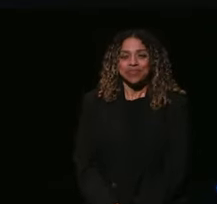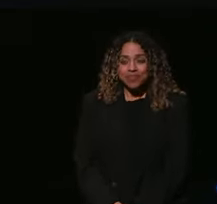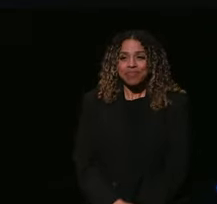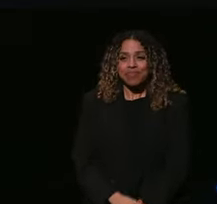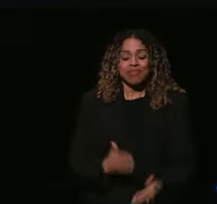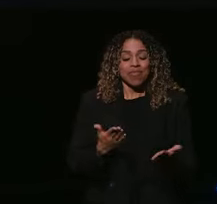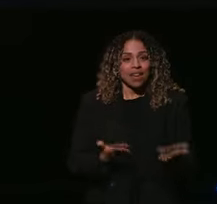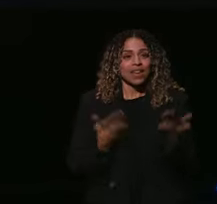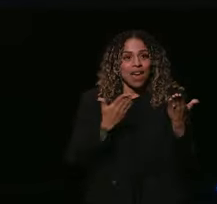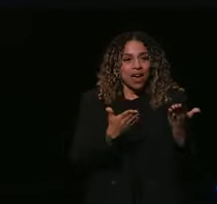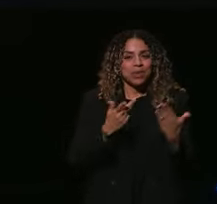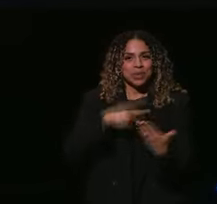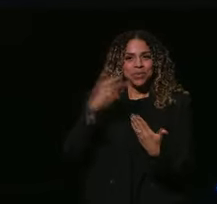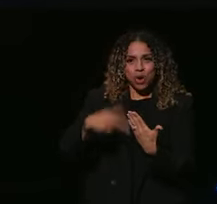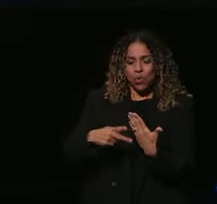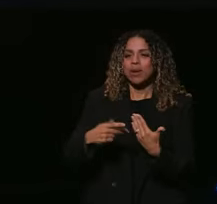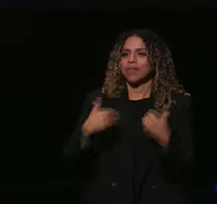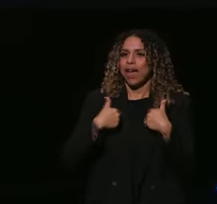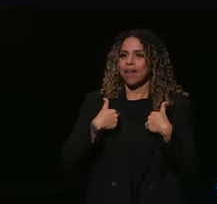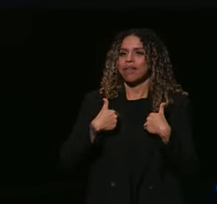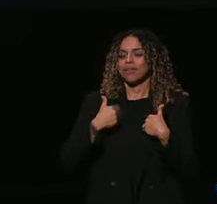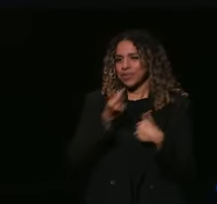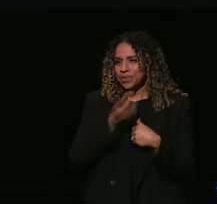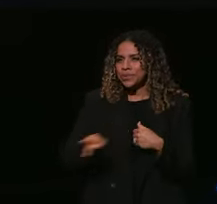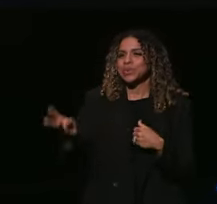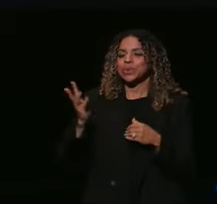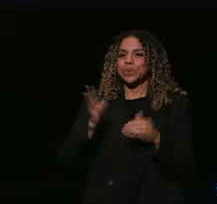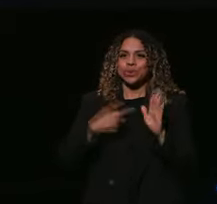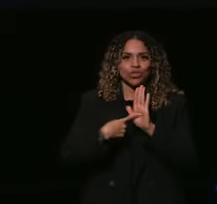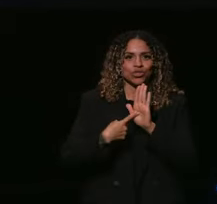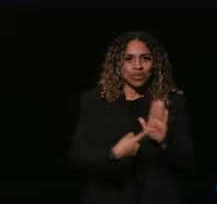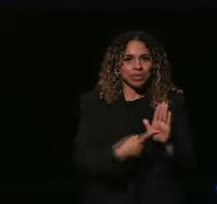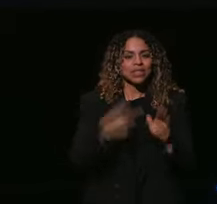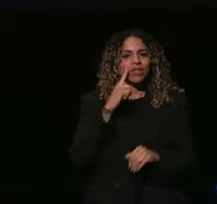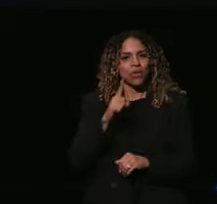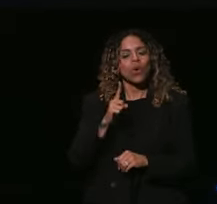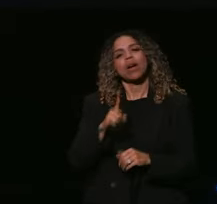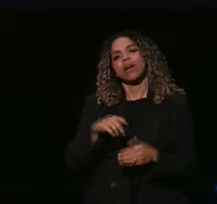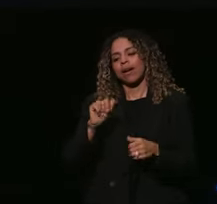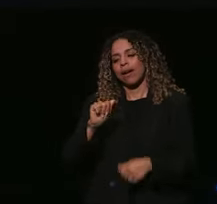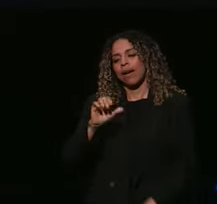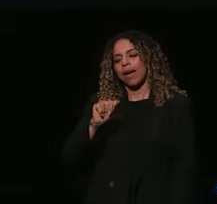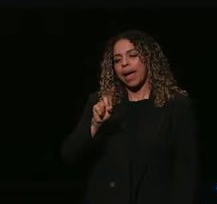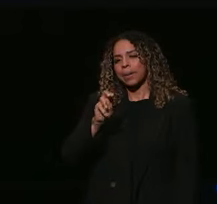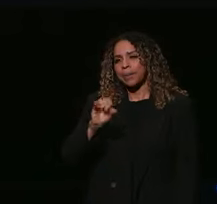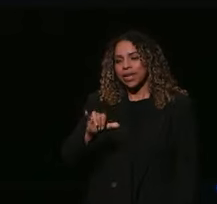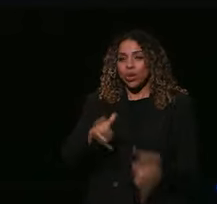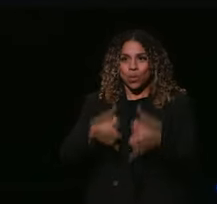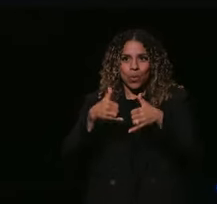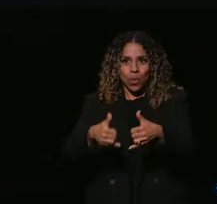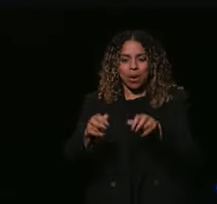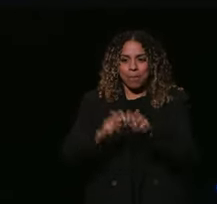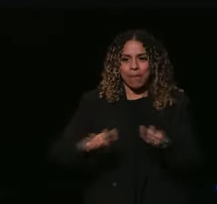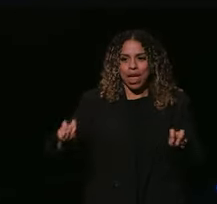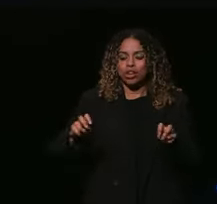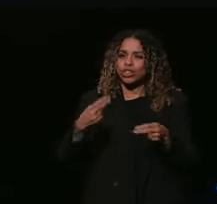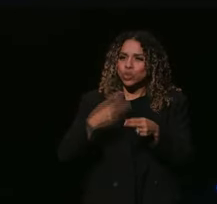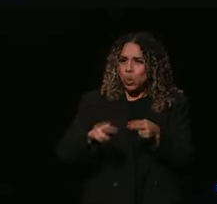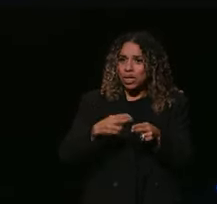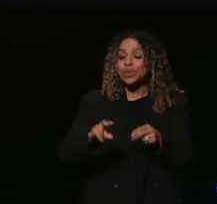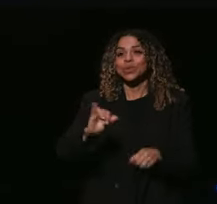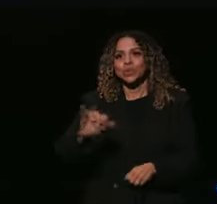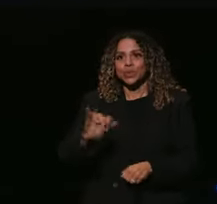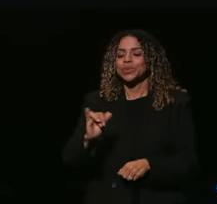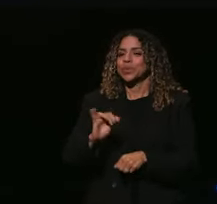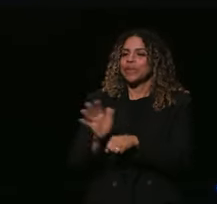Nominee programs bring select screenings of Academy Award nominated shorts and panels with Academy Award nominated